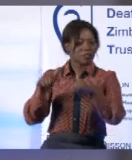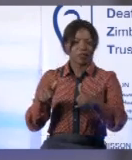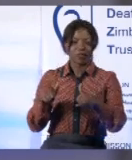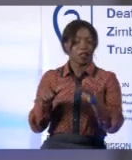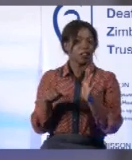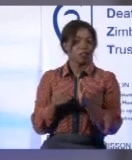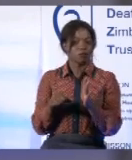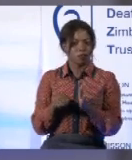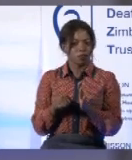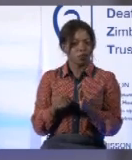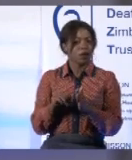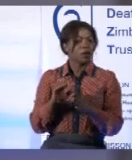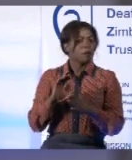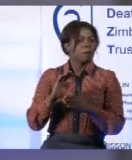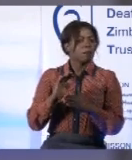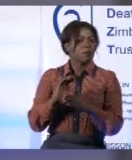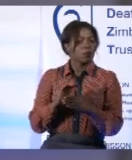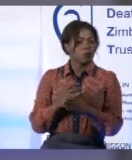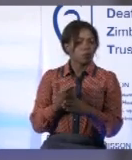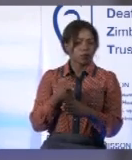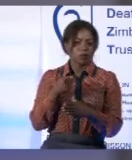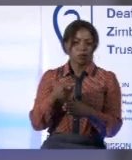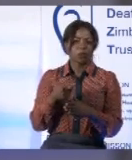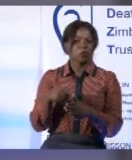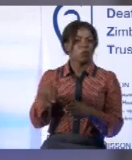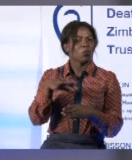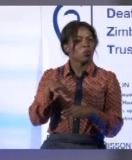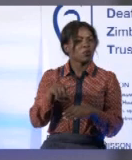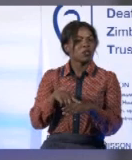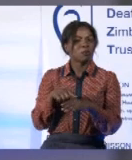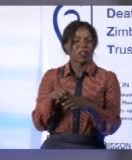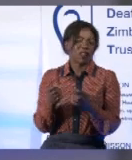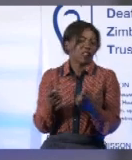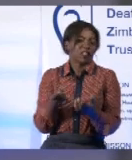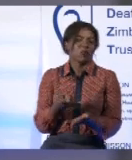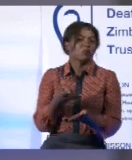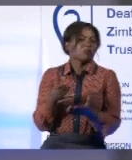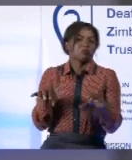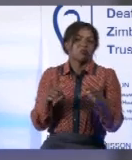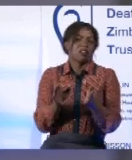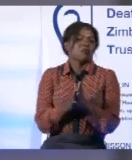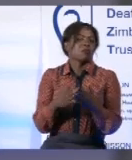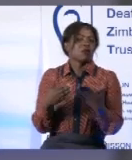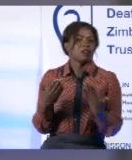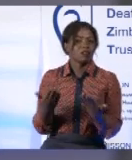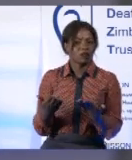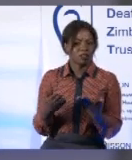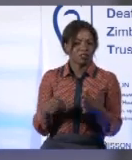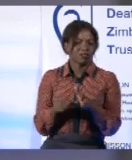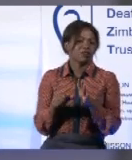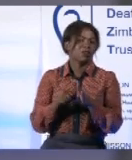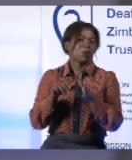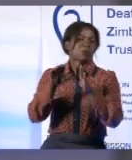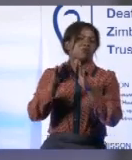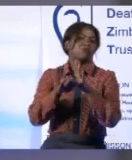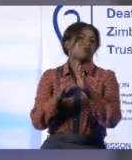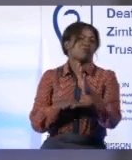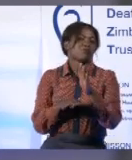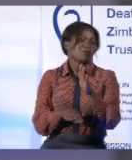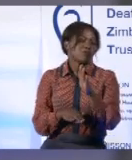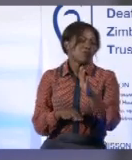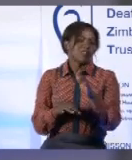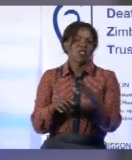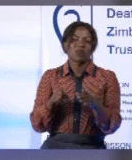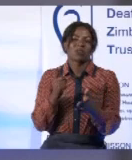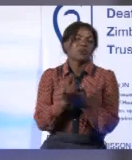our hotspots now are squished under due to lockdown and COVID. And right now, wakutongo itayesele